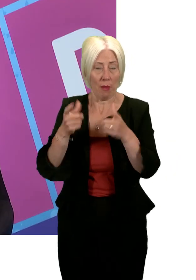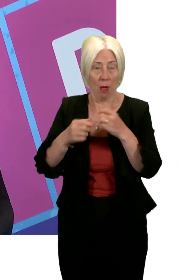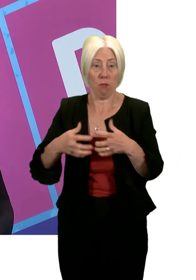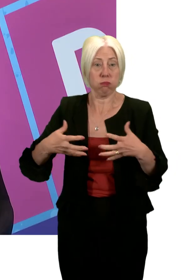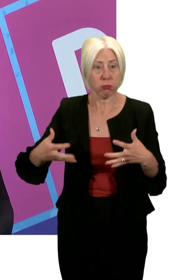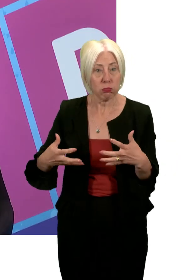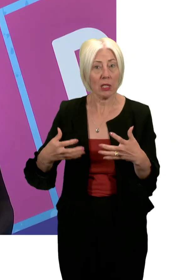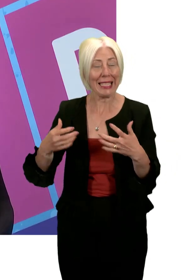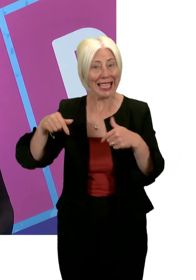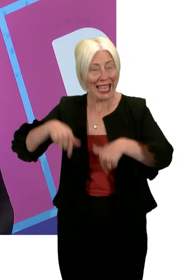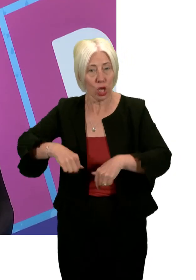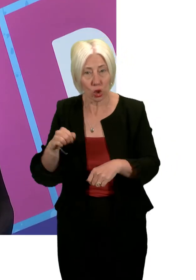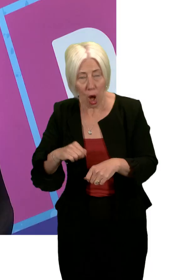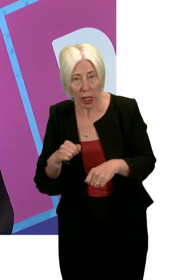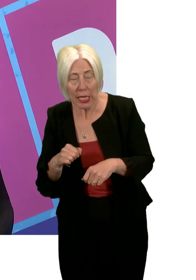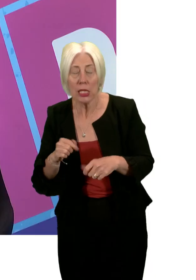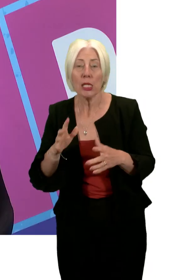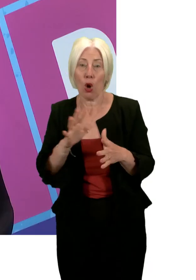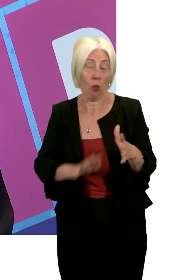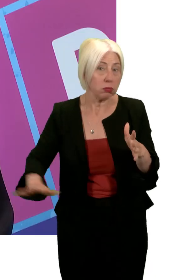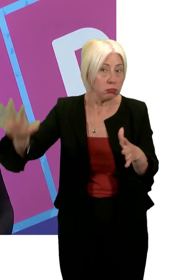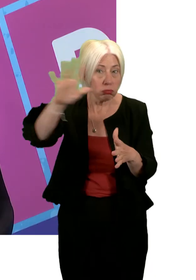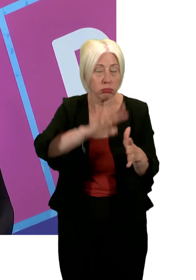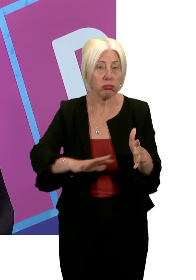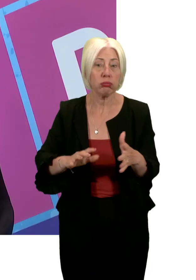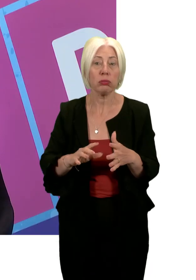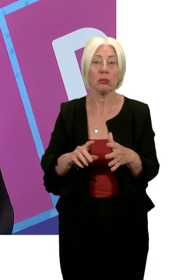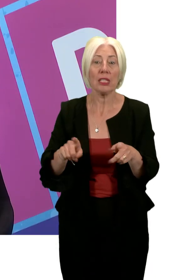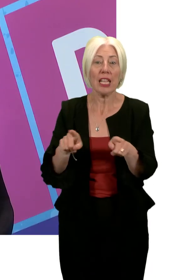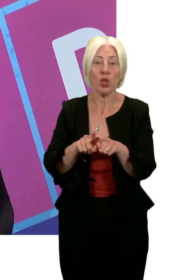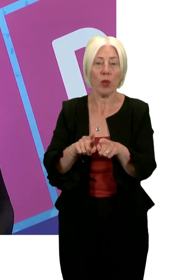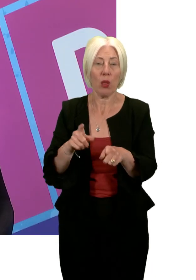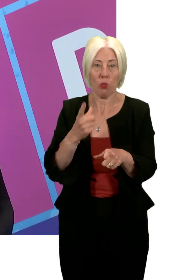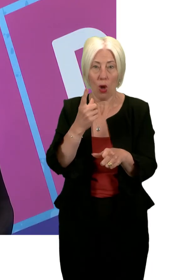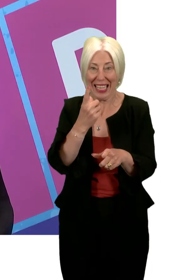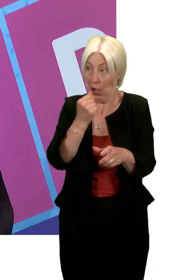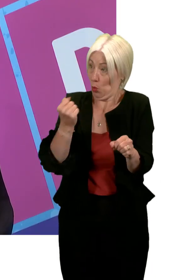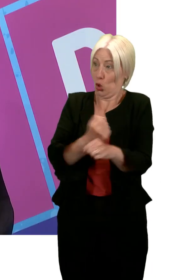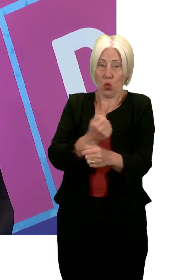in Scotland and wider, and what do you think, we could be doing about it?